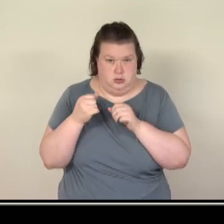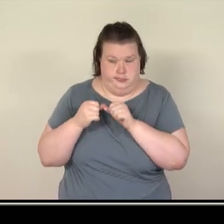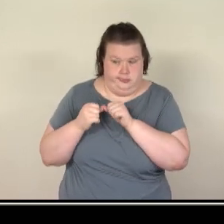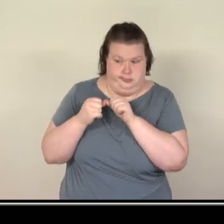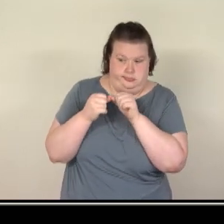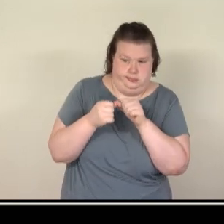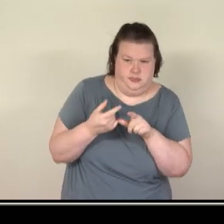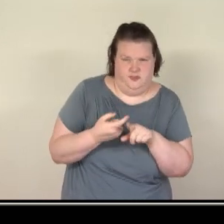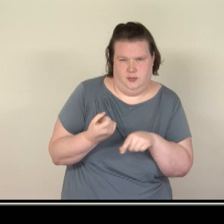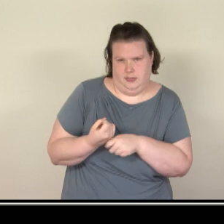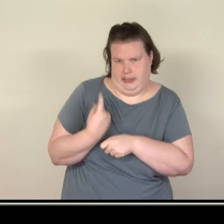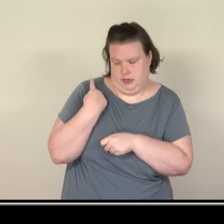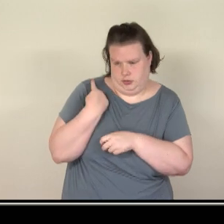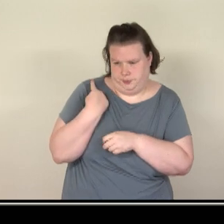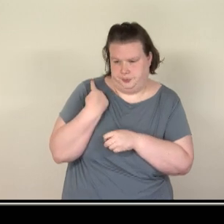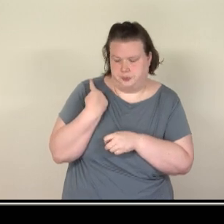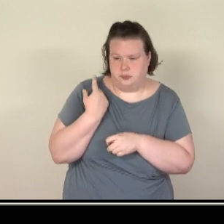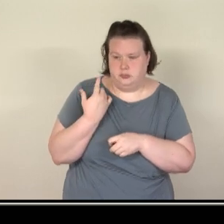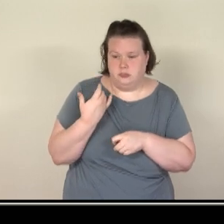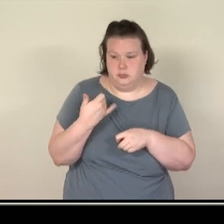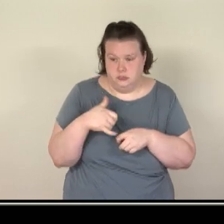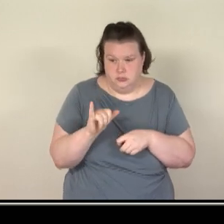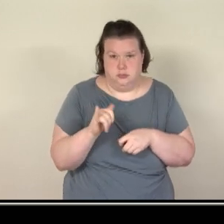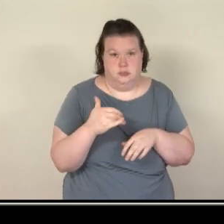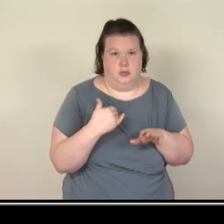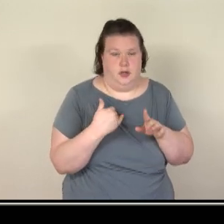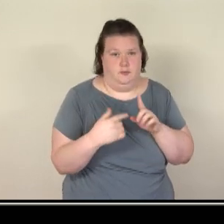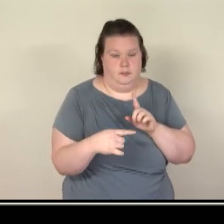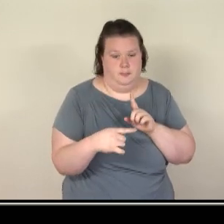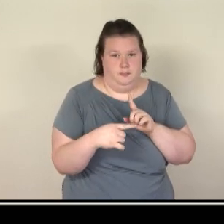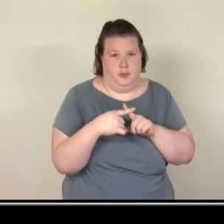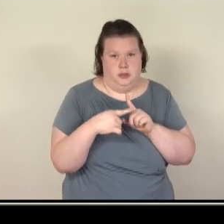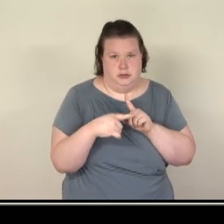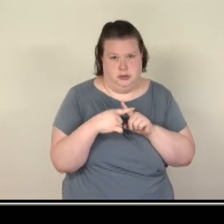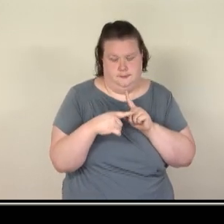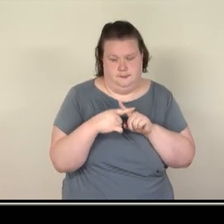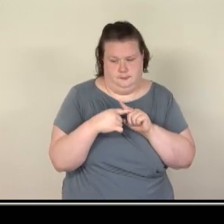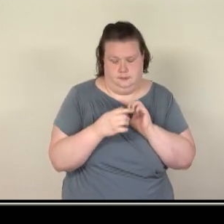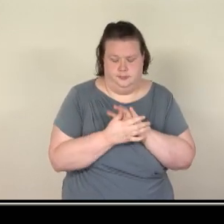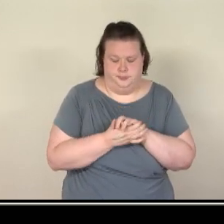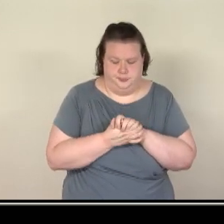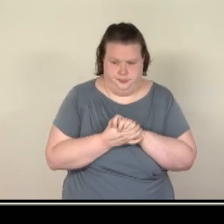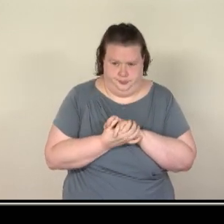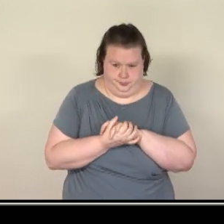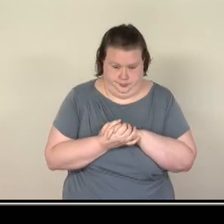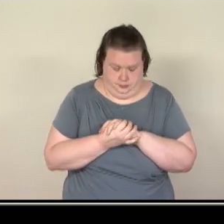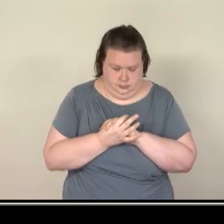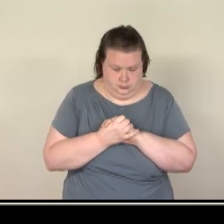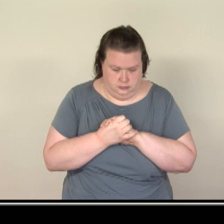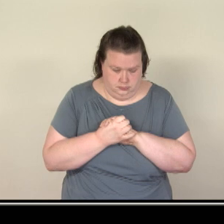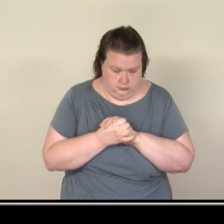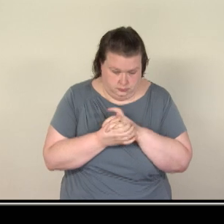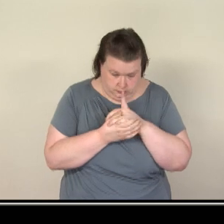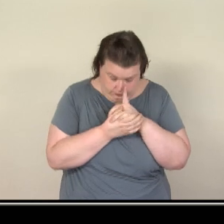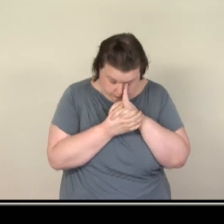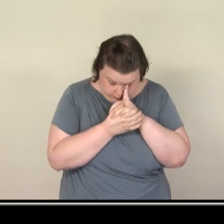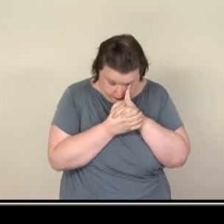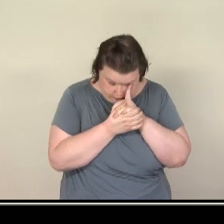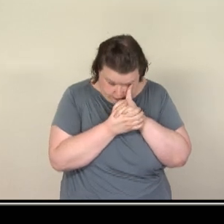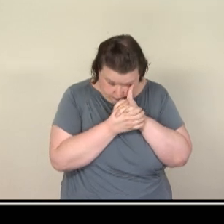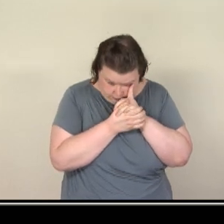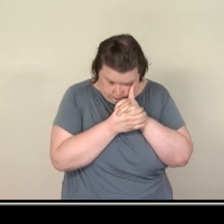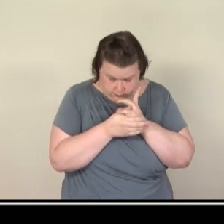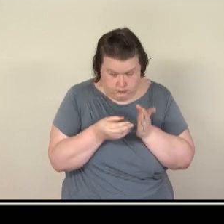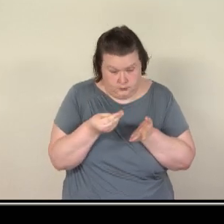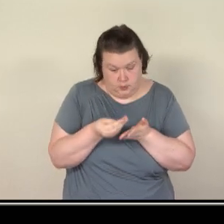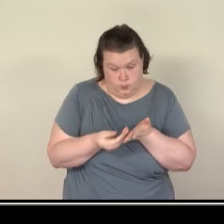the prior year and all, and still ended up in a positive position. Now, we'll look a little bit at why our revenues